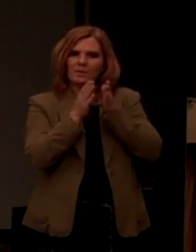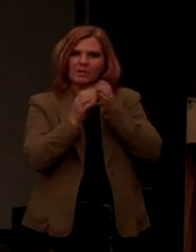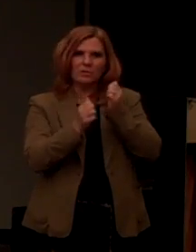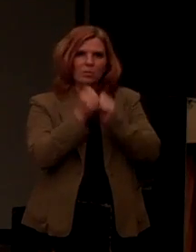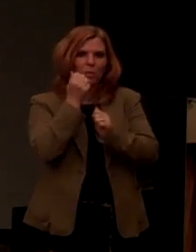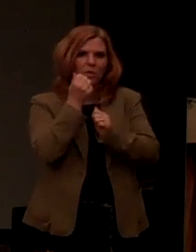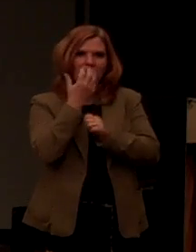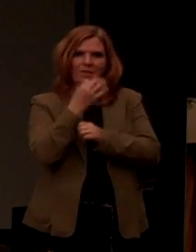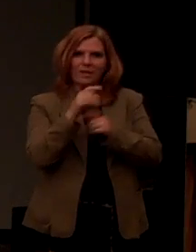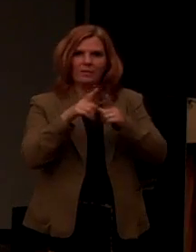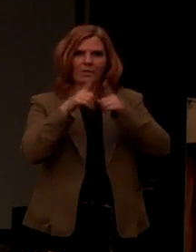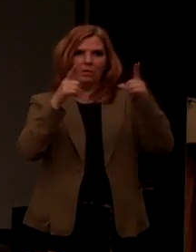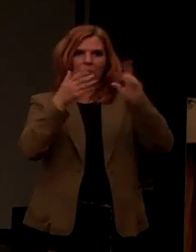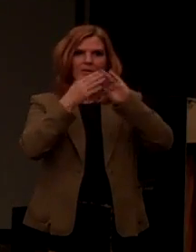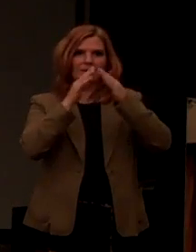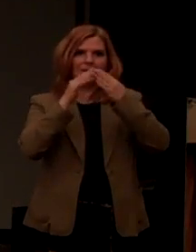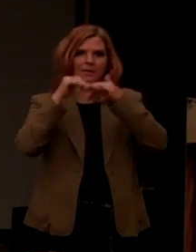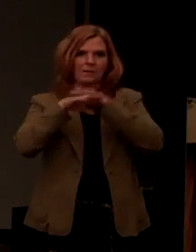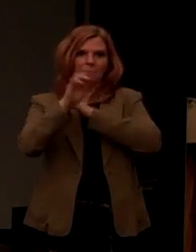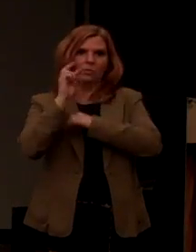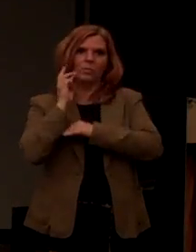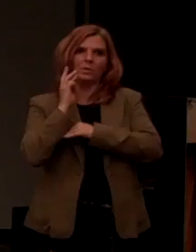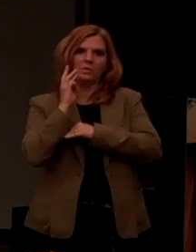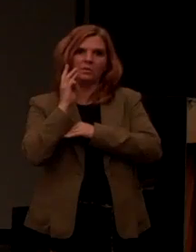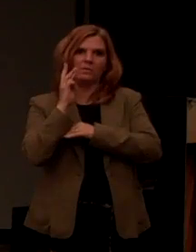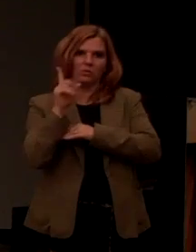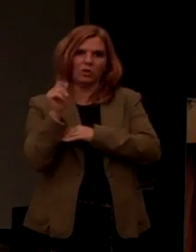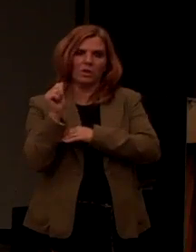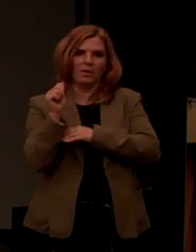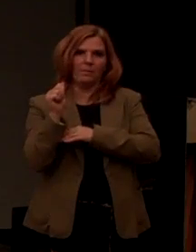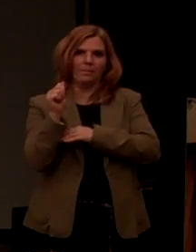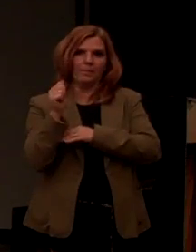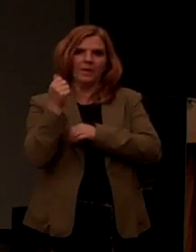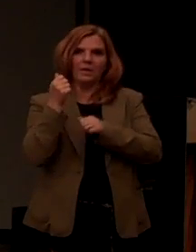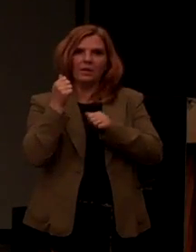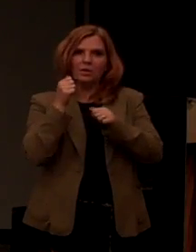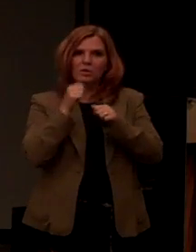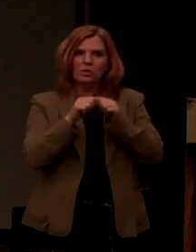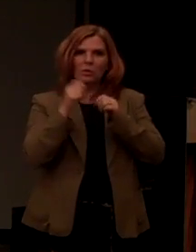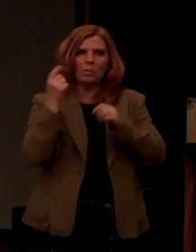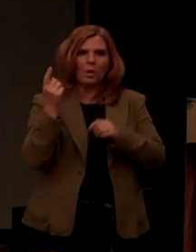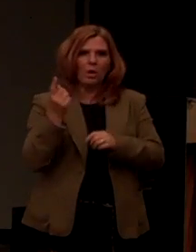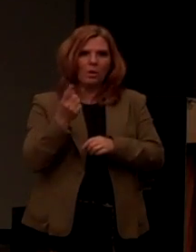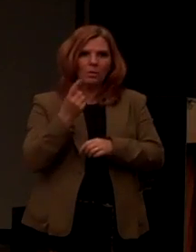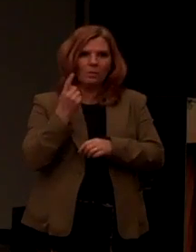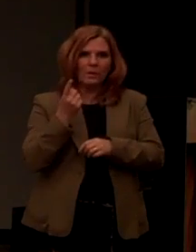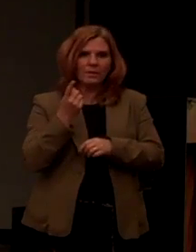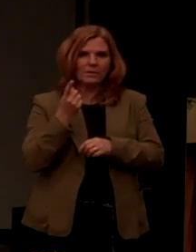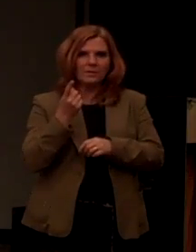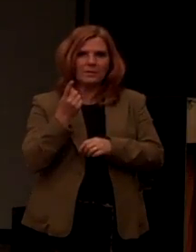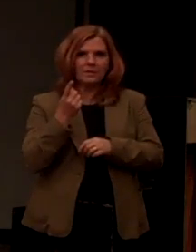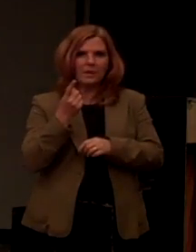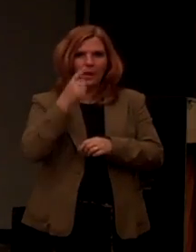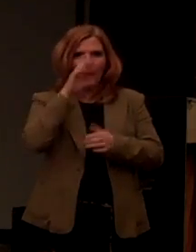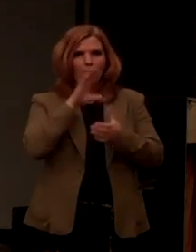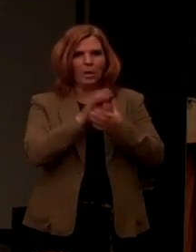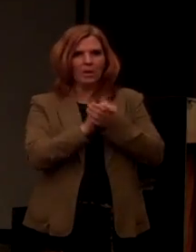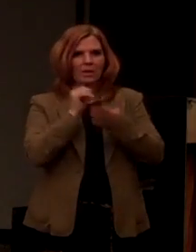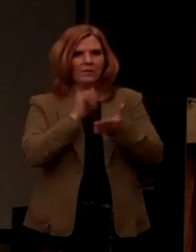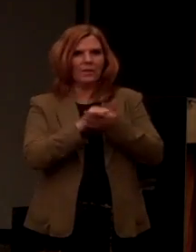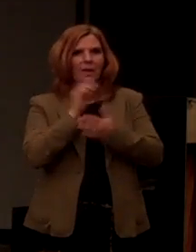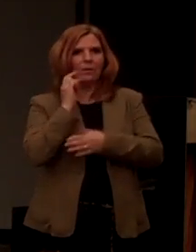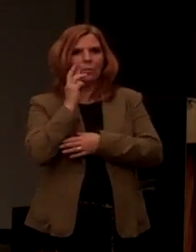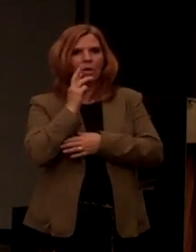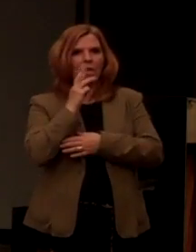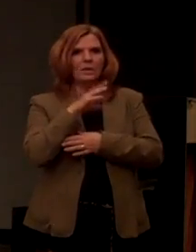of any of the large cities in West Virginia. So we're always of the belief that